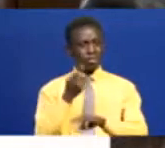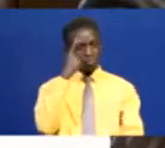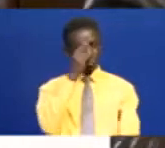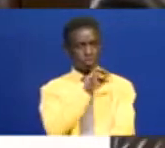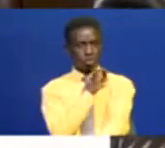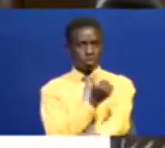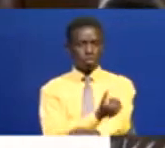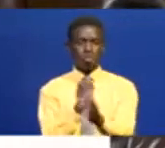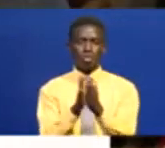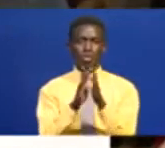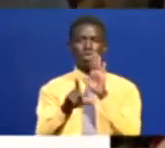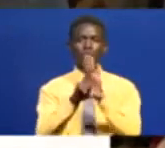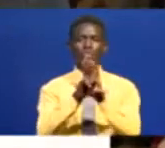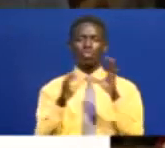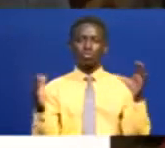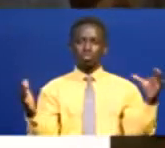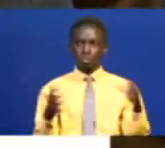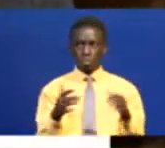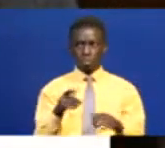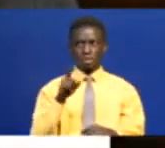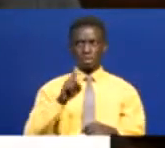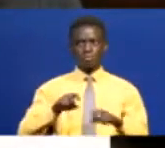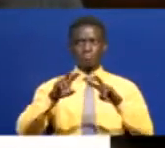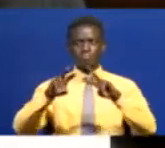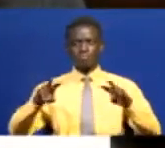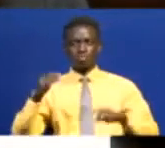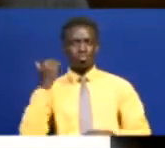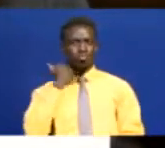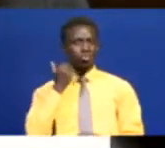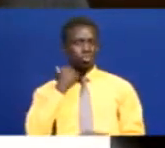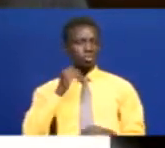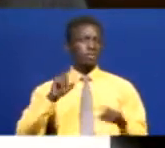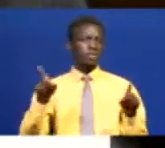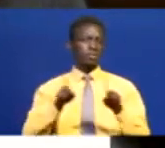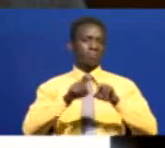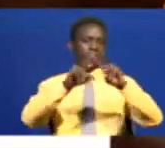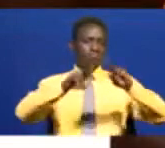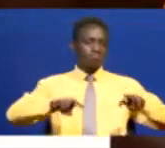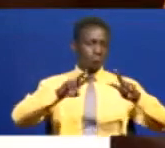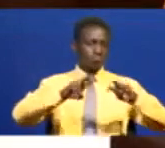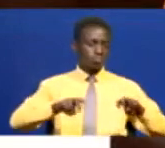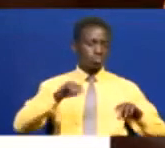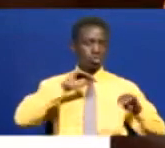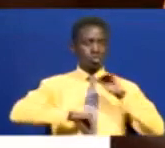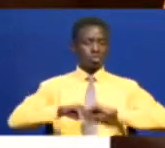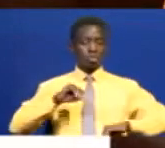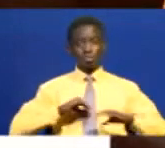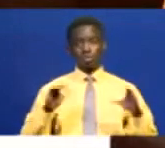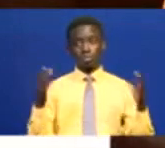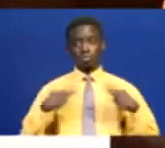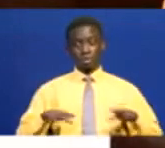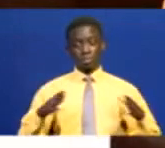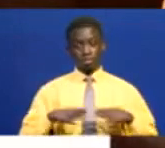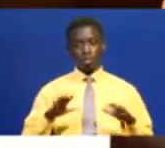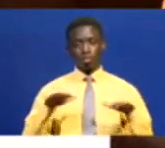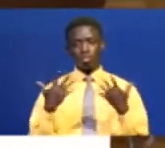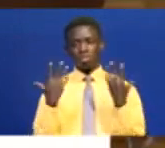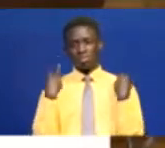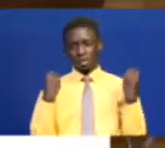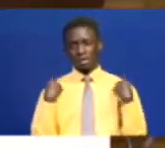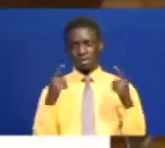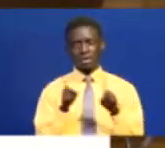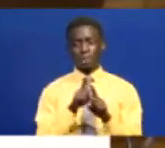law enforcers to track wire fraud and investigate corrupt practices. The Institute says there is a need to